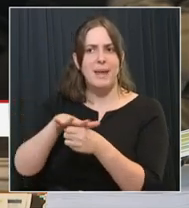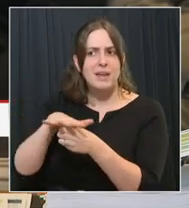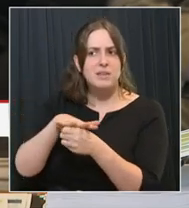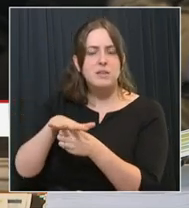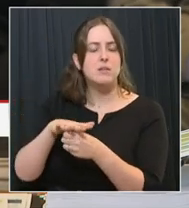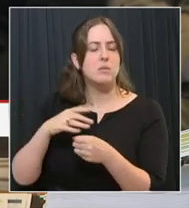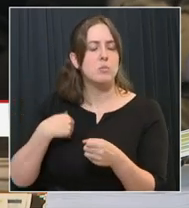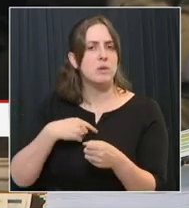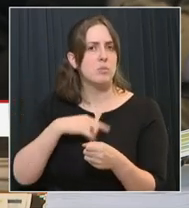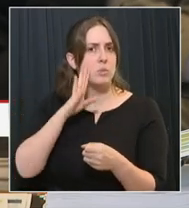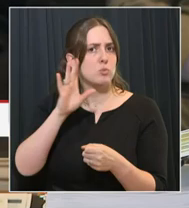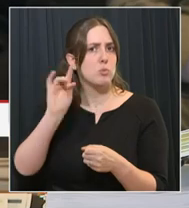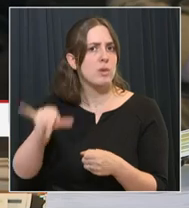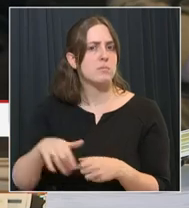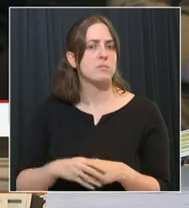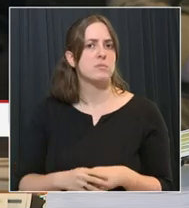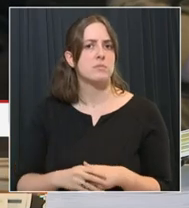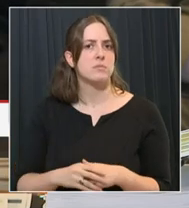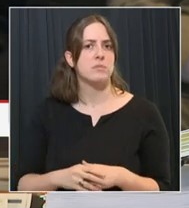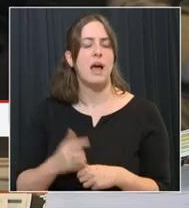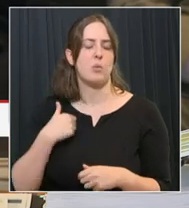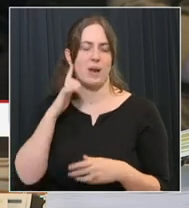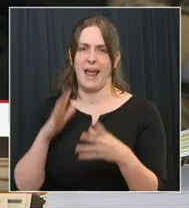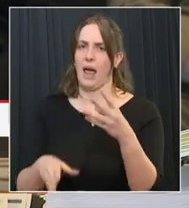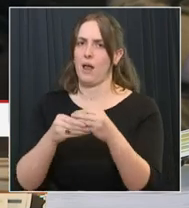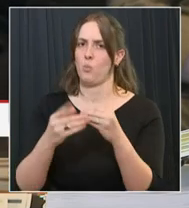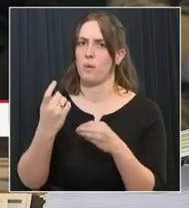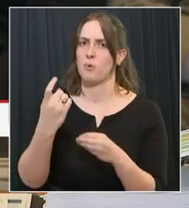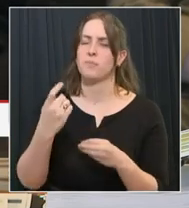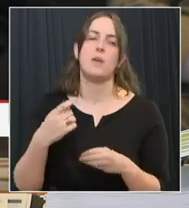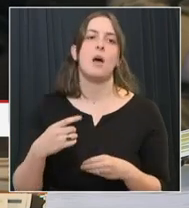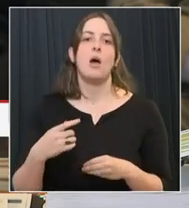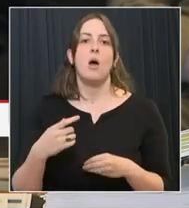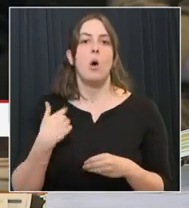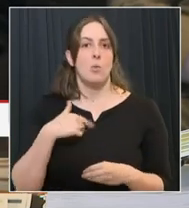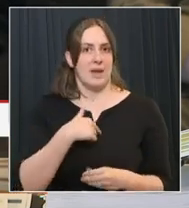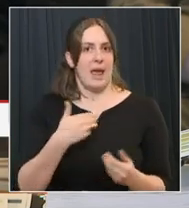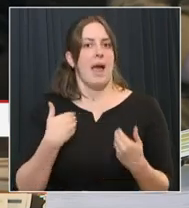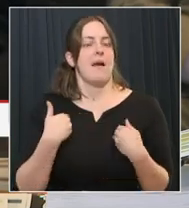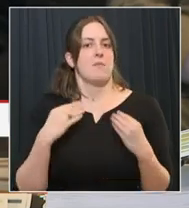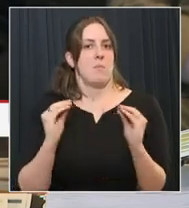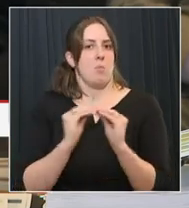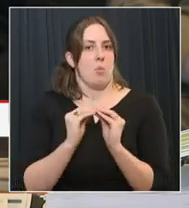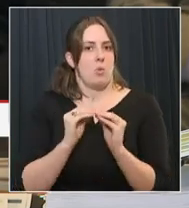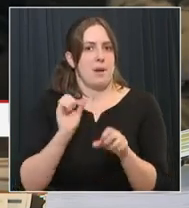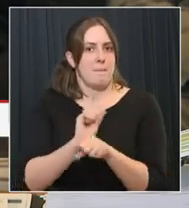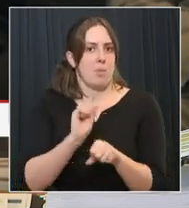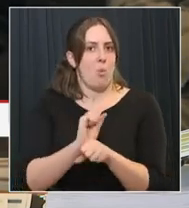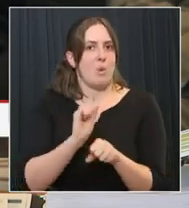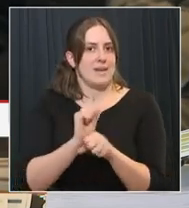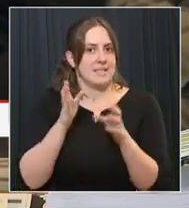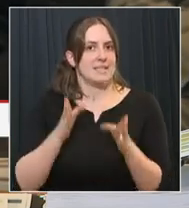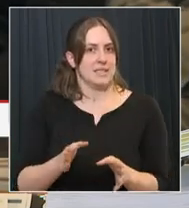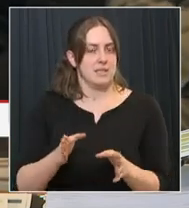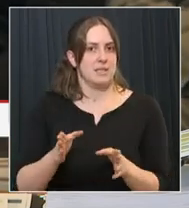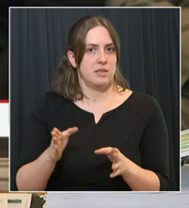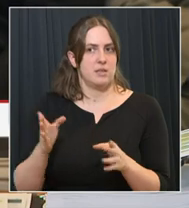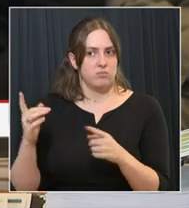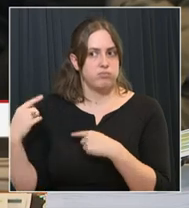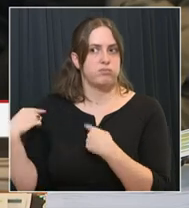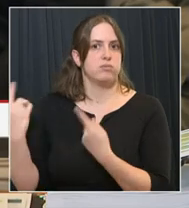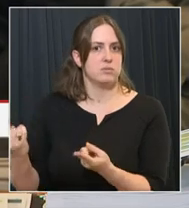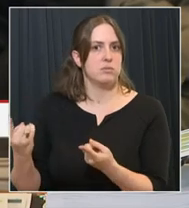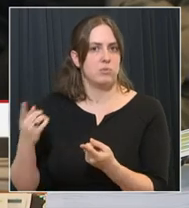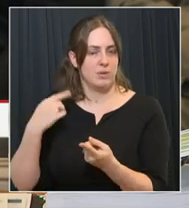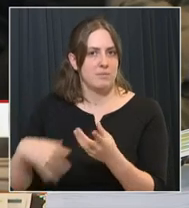let me just add this last point. We have more employees than we did so we have more employees every year.